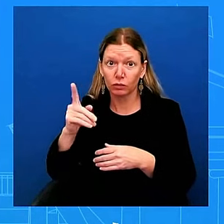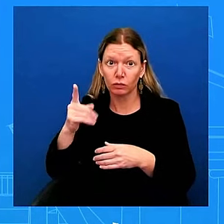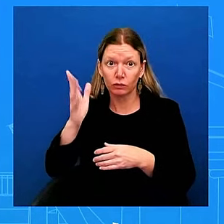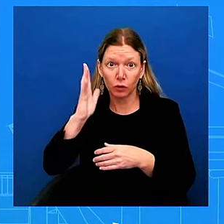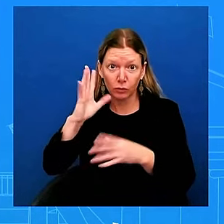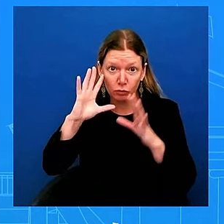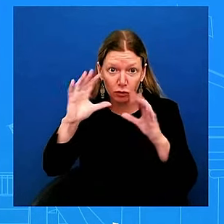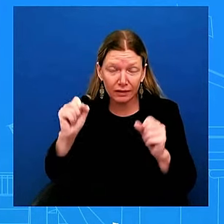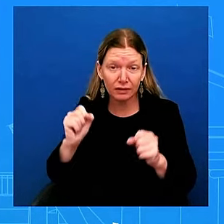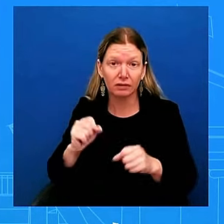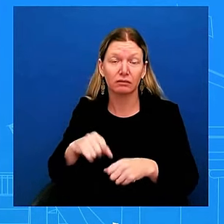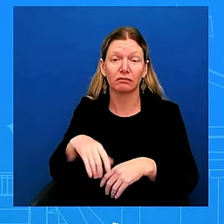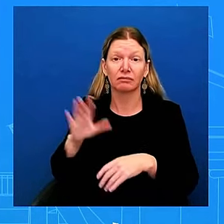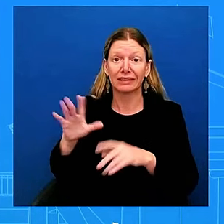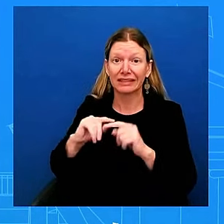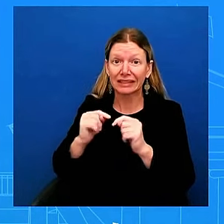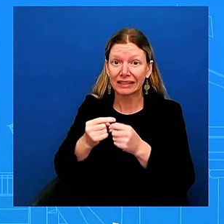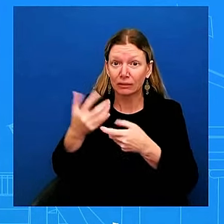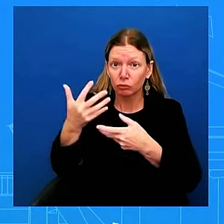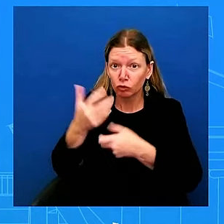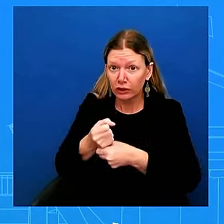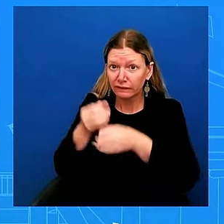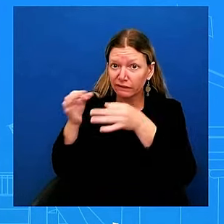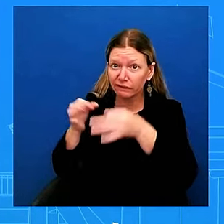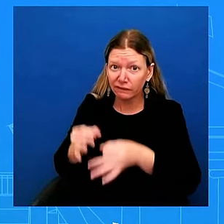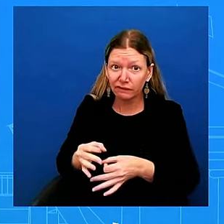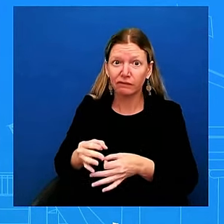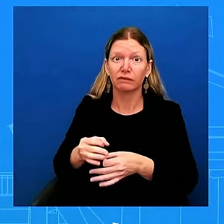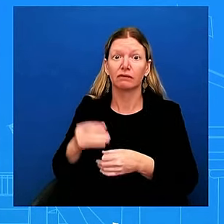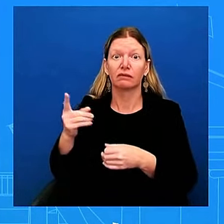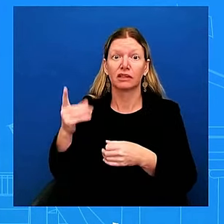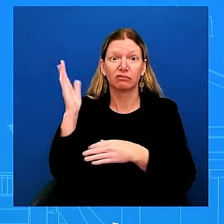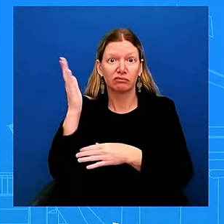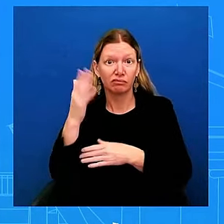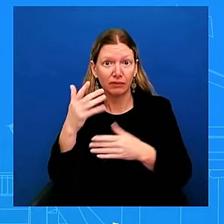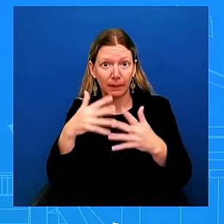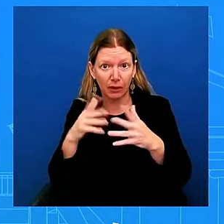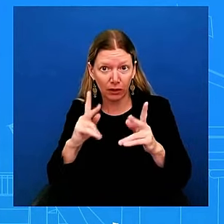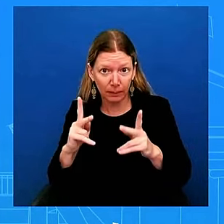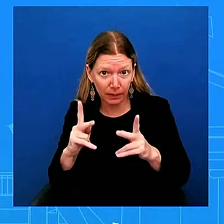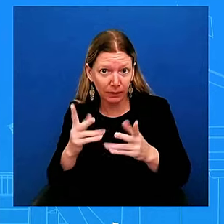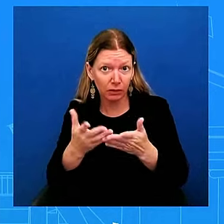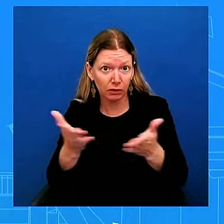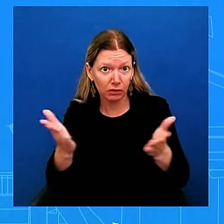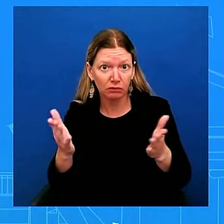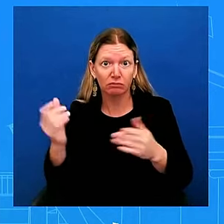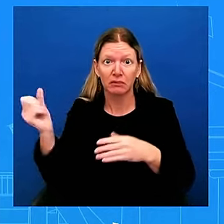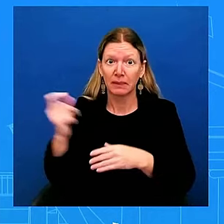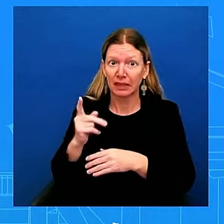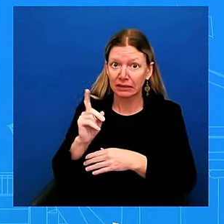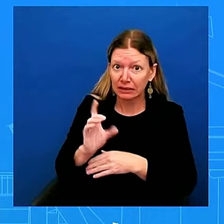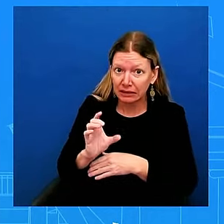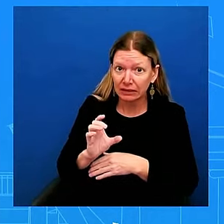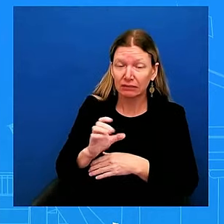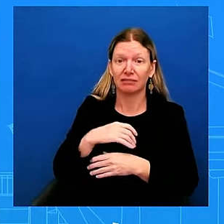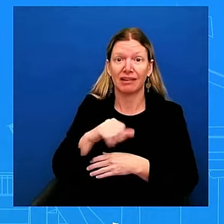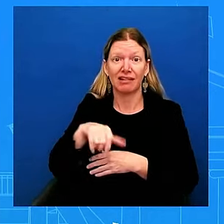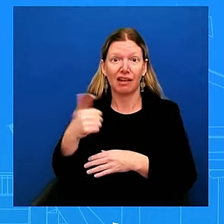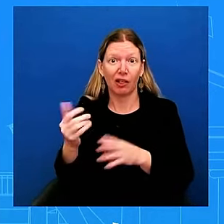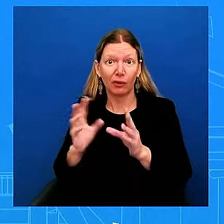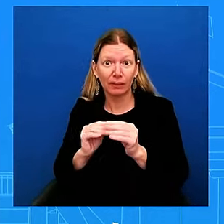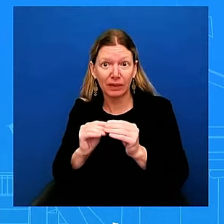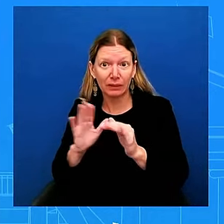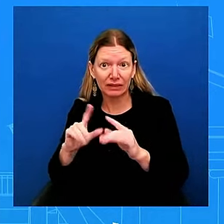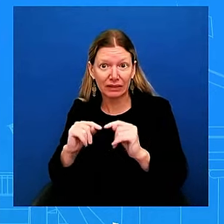night, right? Came back to D.C. Yesterday, he had another briefing with his team. He,